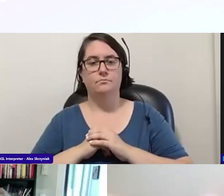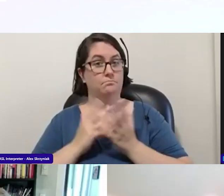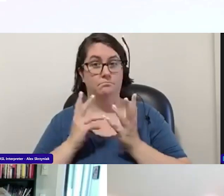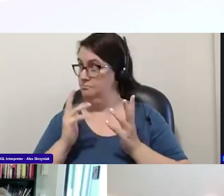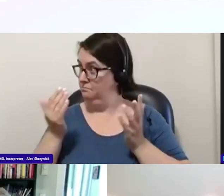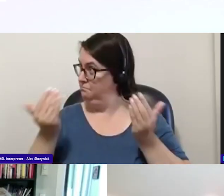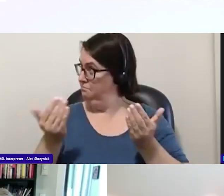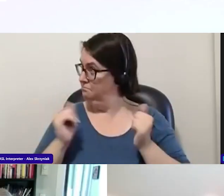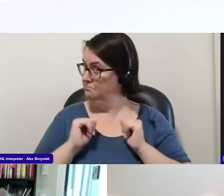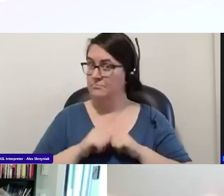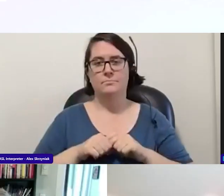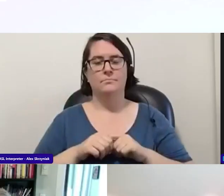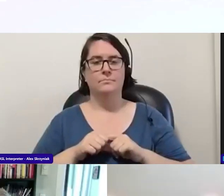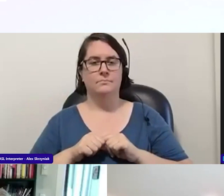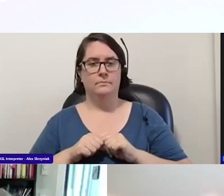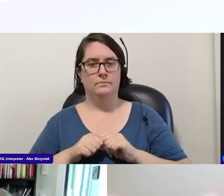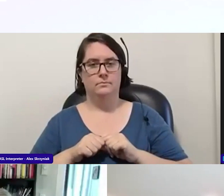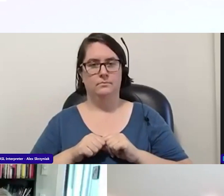start.